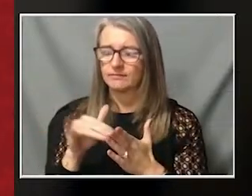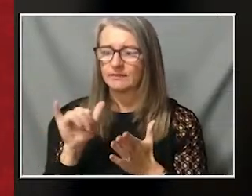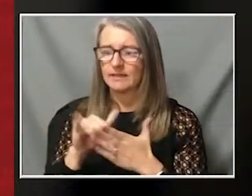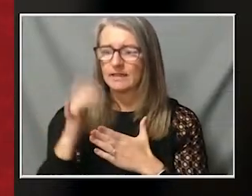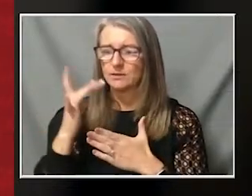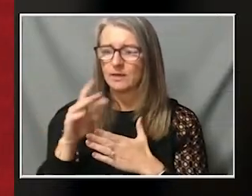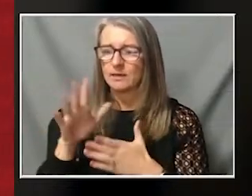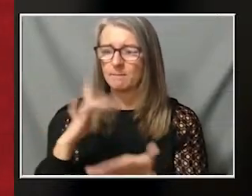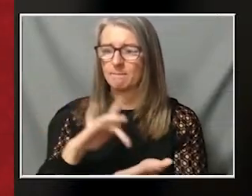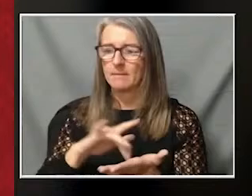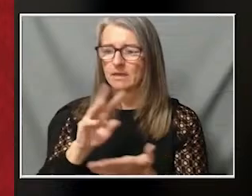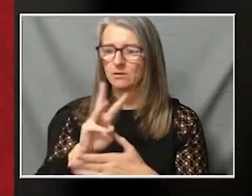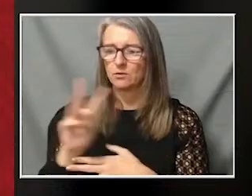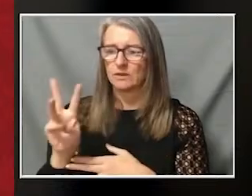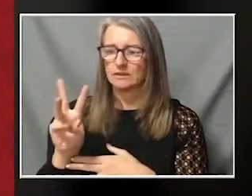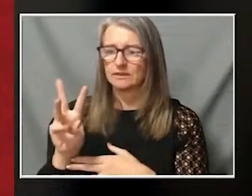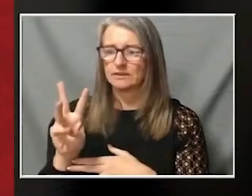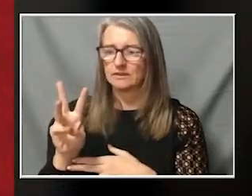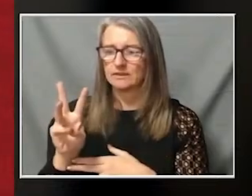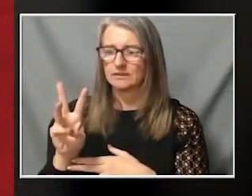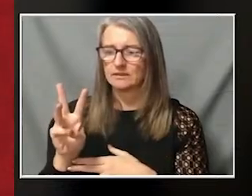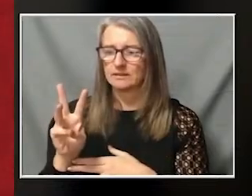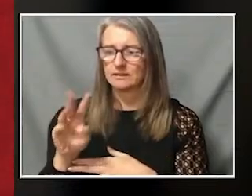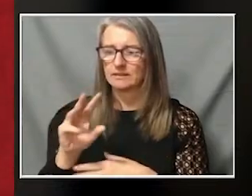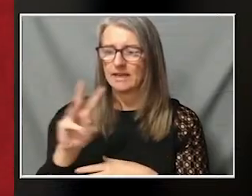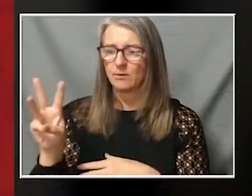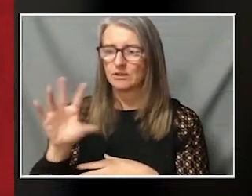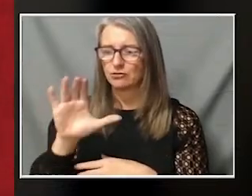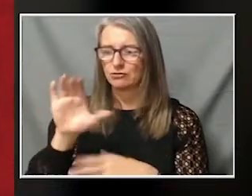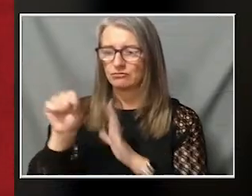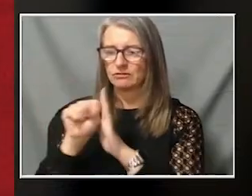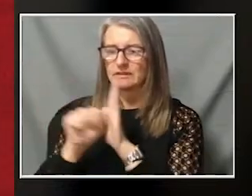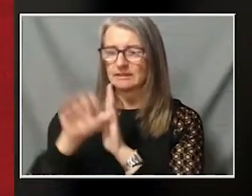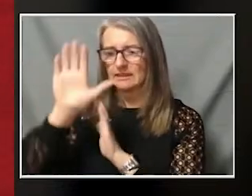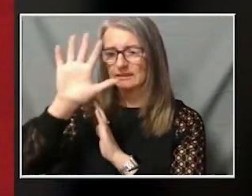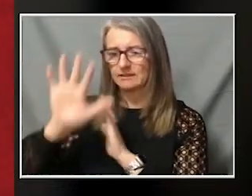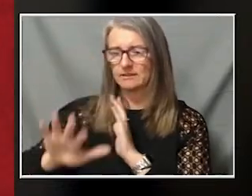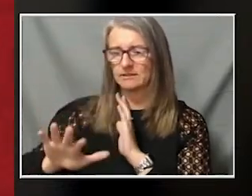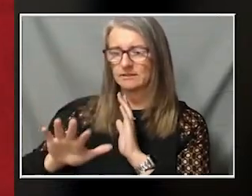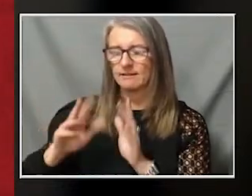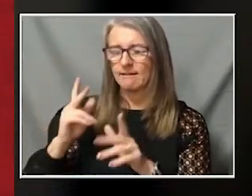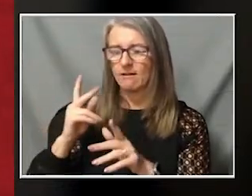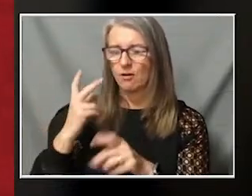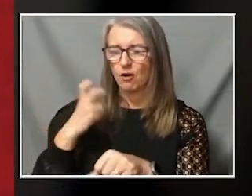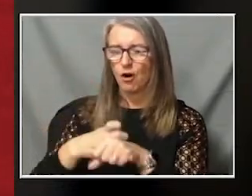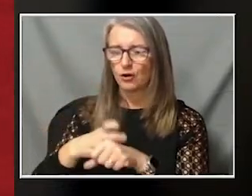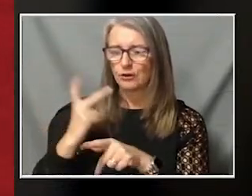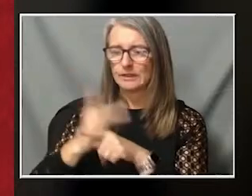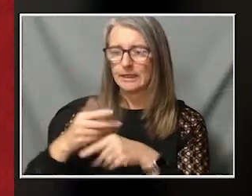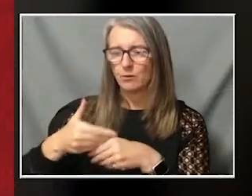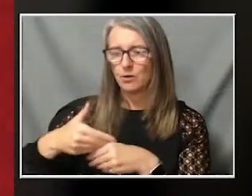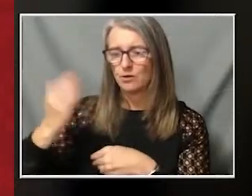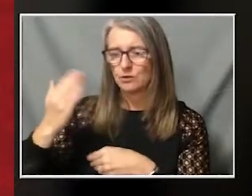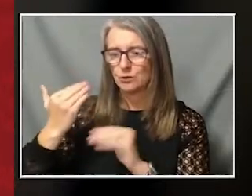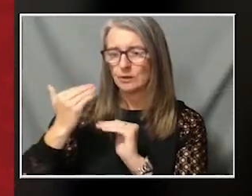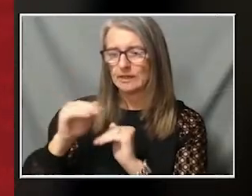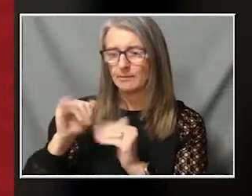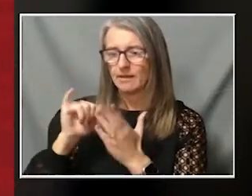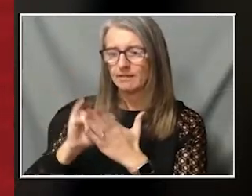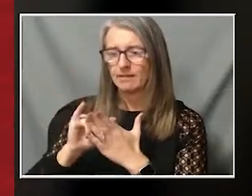why the Midwest and the Western states, it's harder for us to keep those windows open to limit